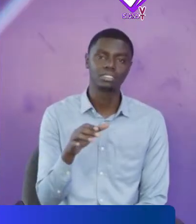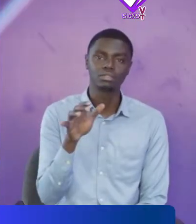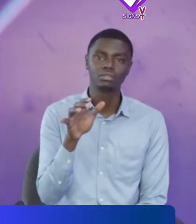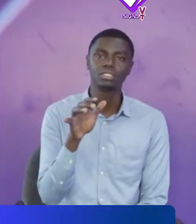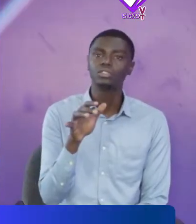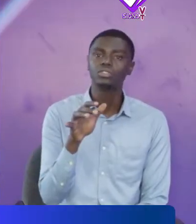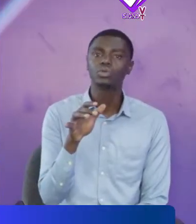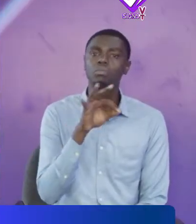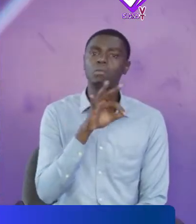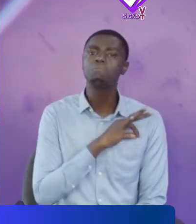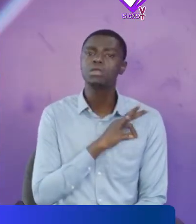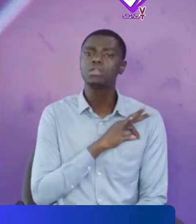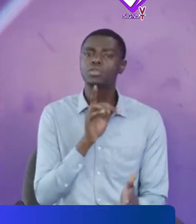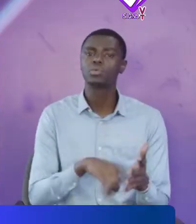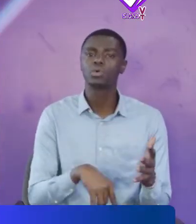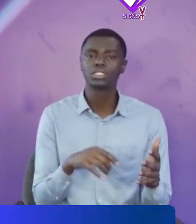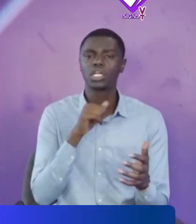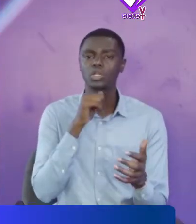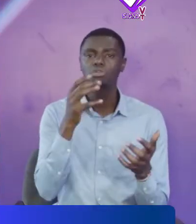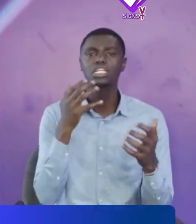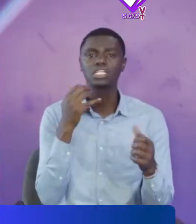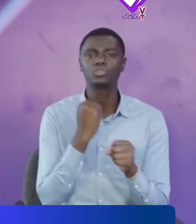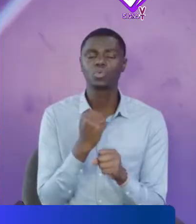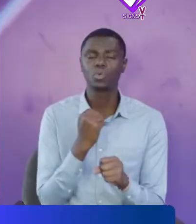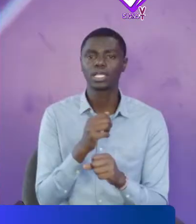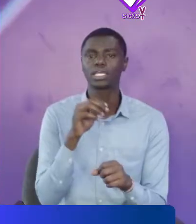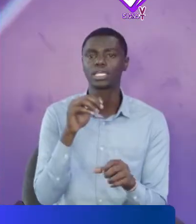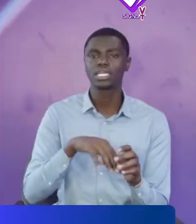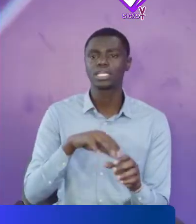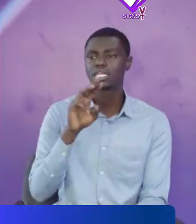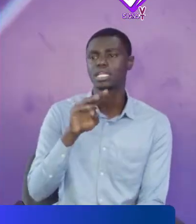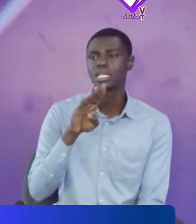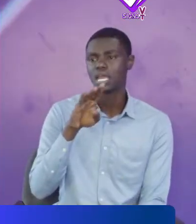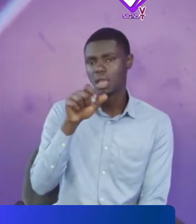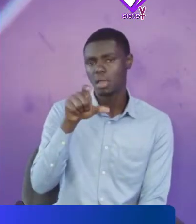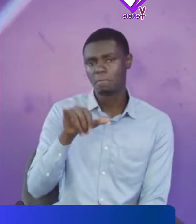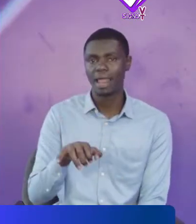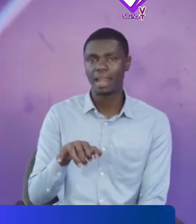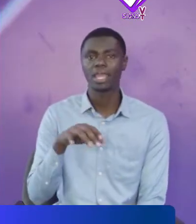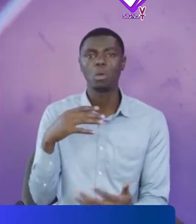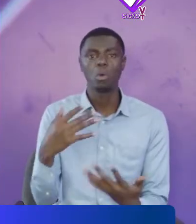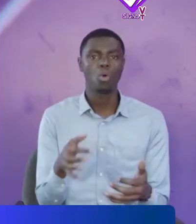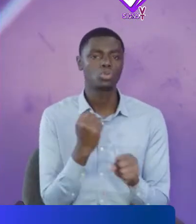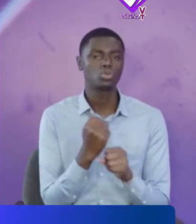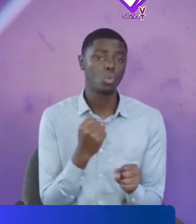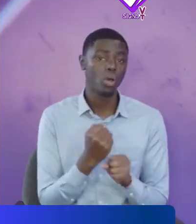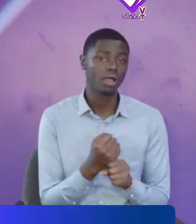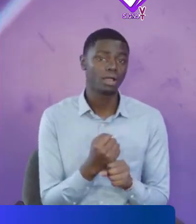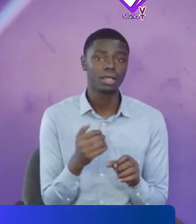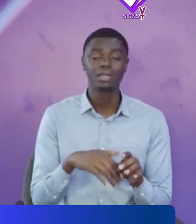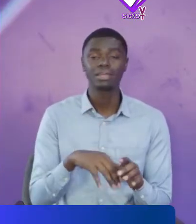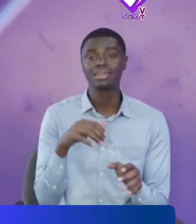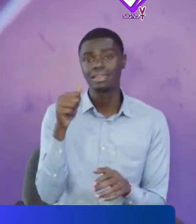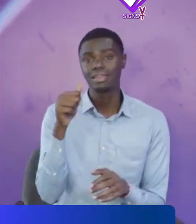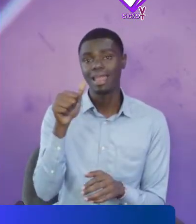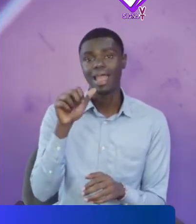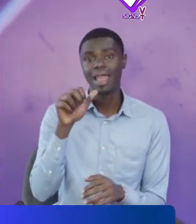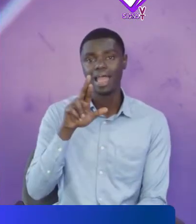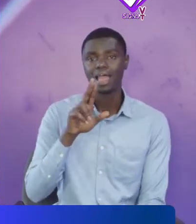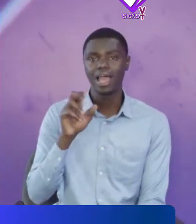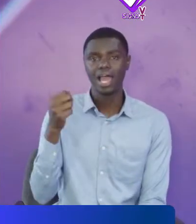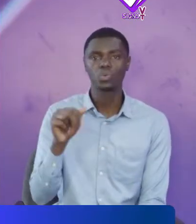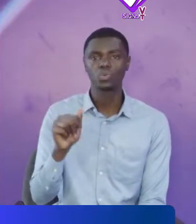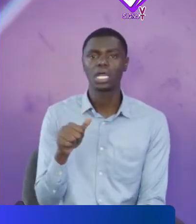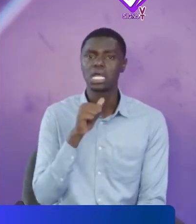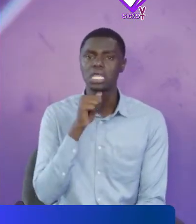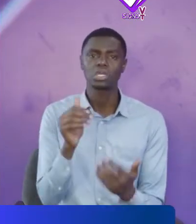What do they benefit? They don't need to work in Bere, then in Bali. They don't need to work in Arusha. They don't care. So